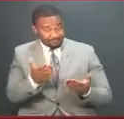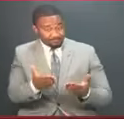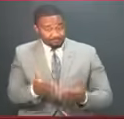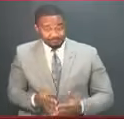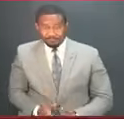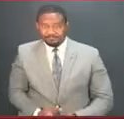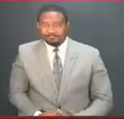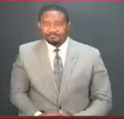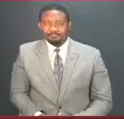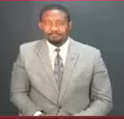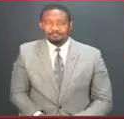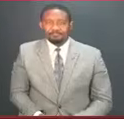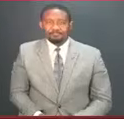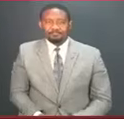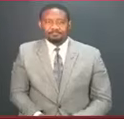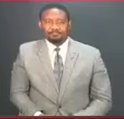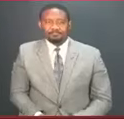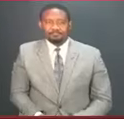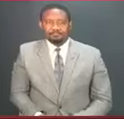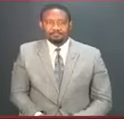Mr. Speaker. The minister, come